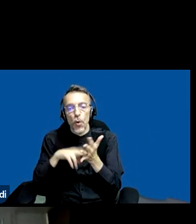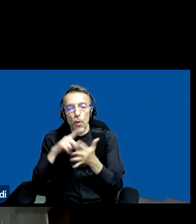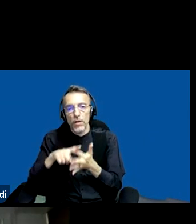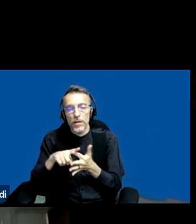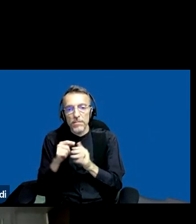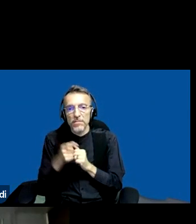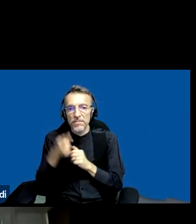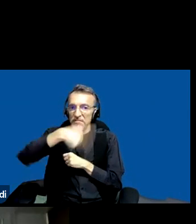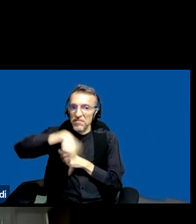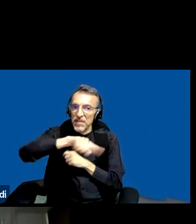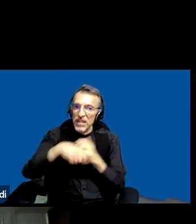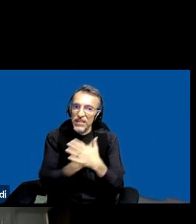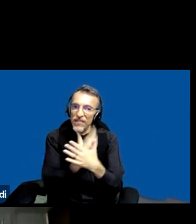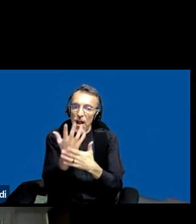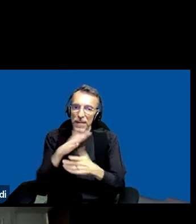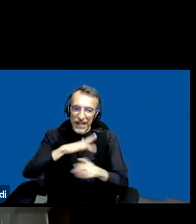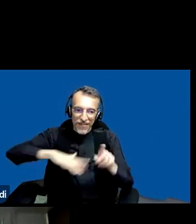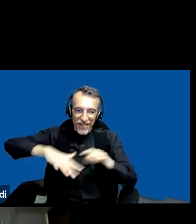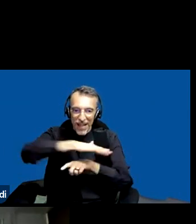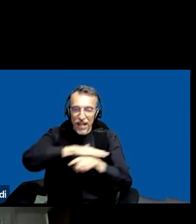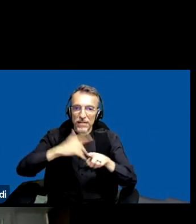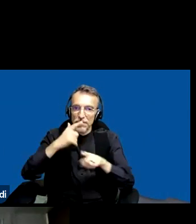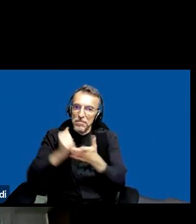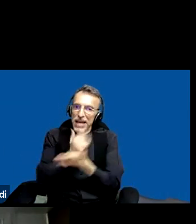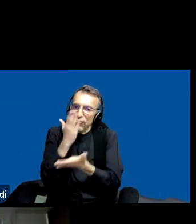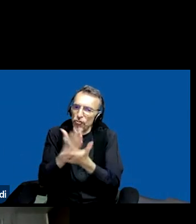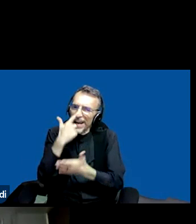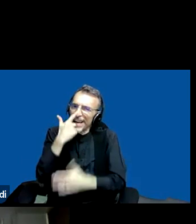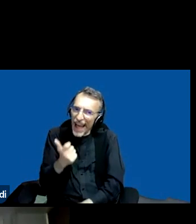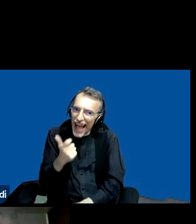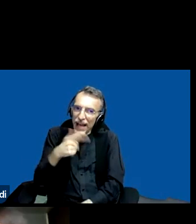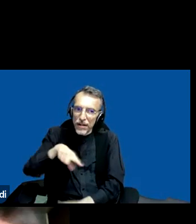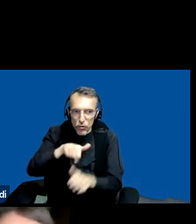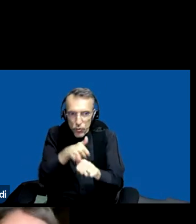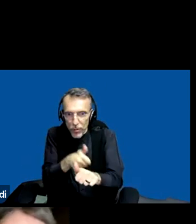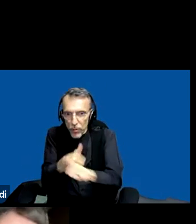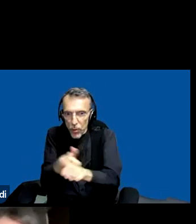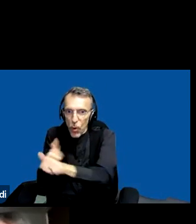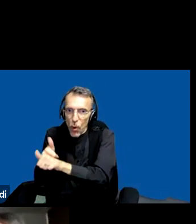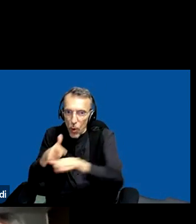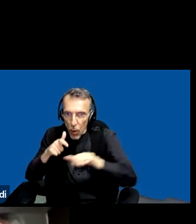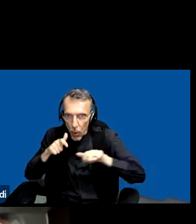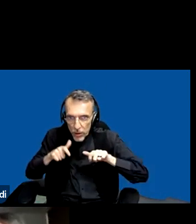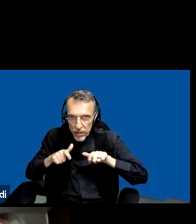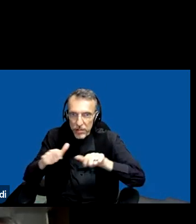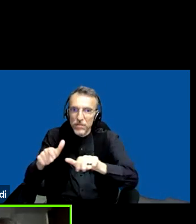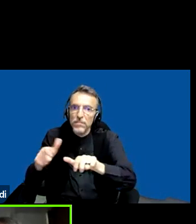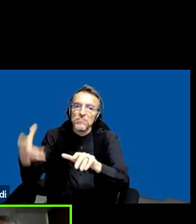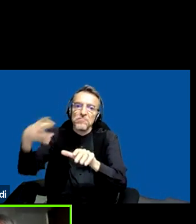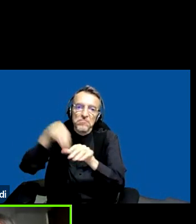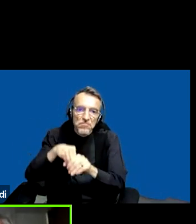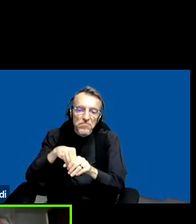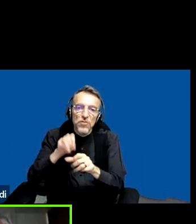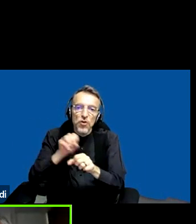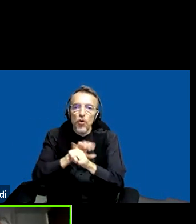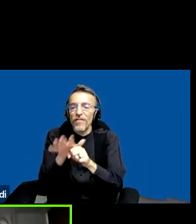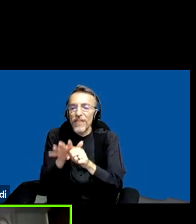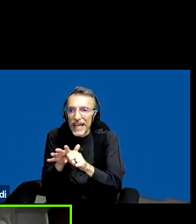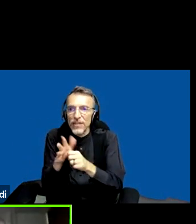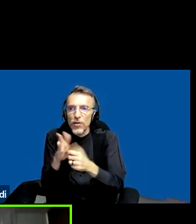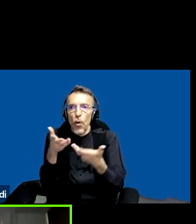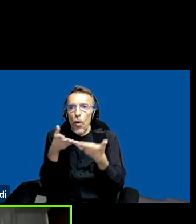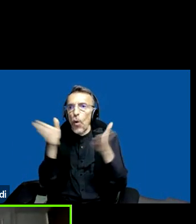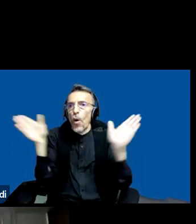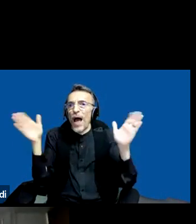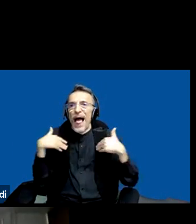those in the development field ensure future support including COVID or indeed wider